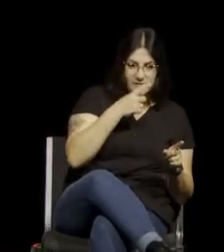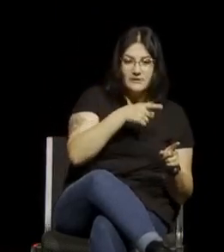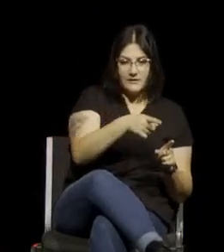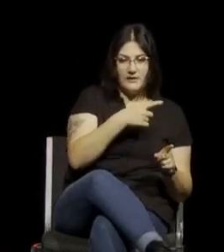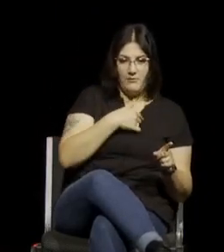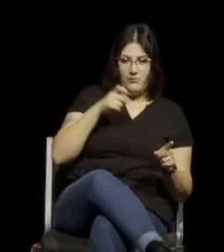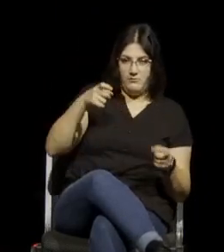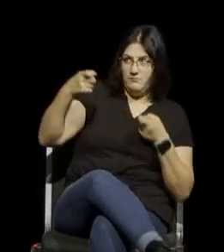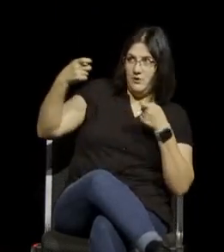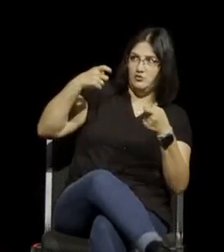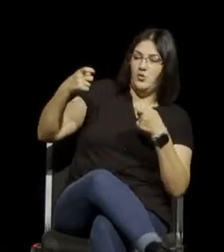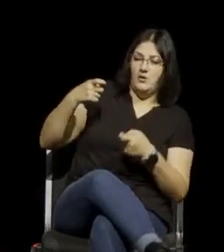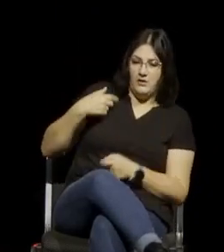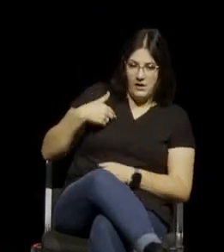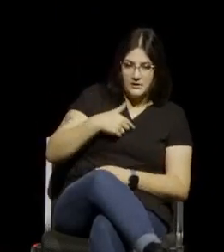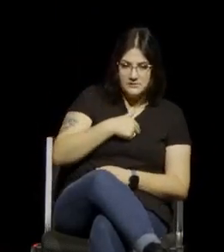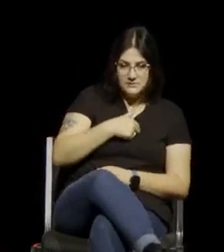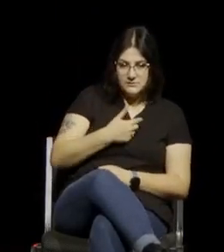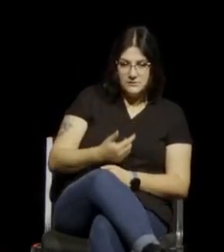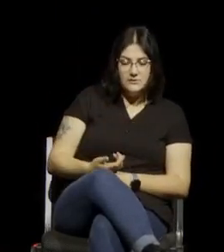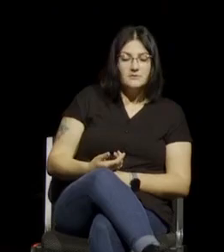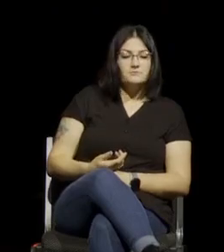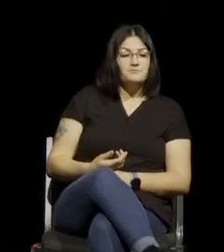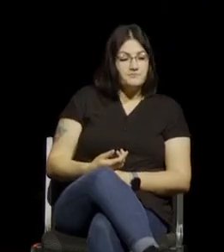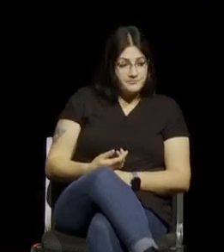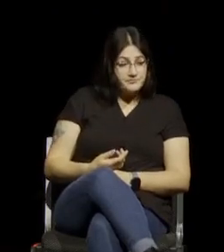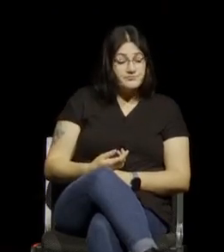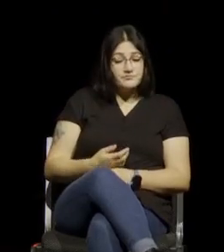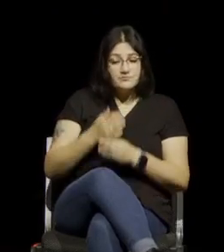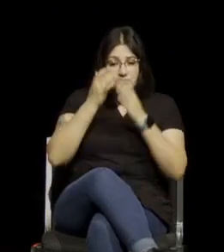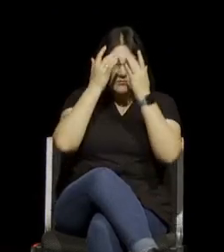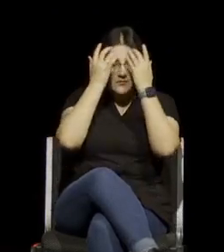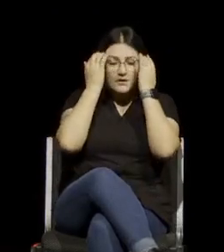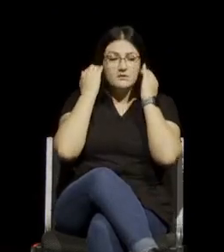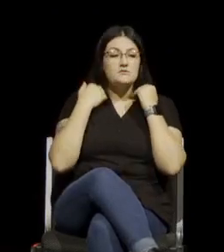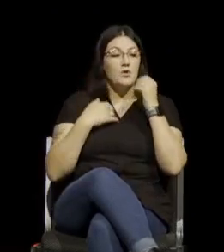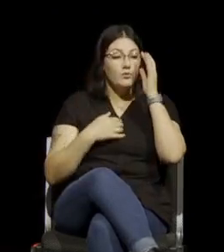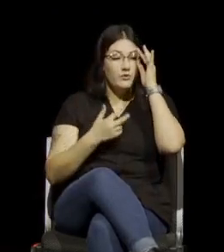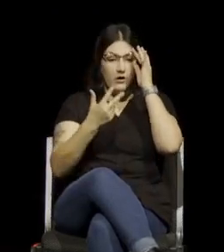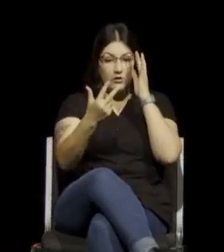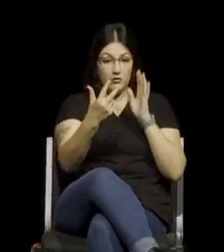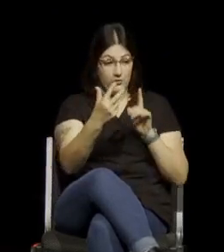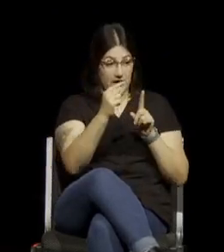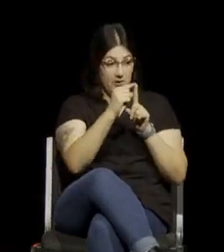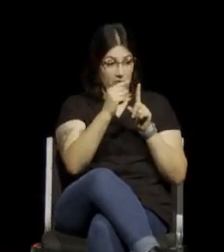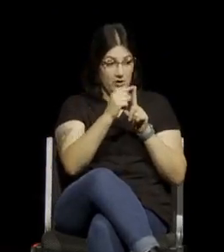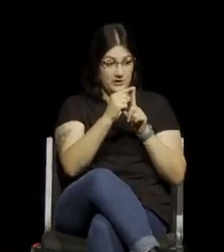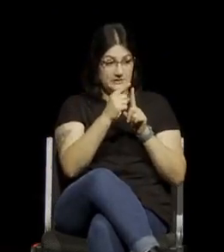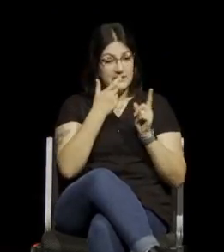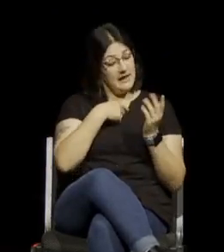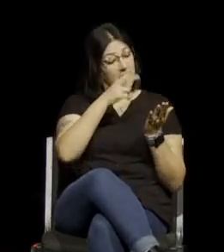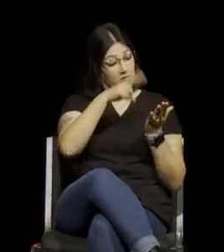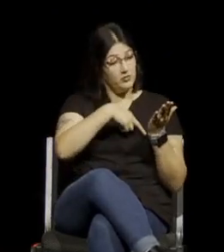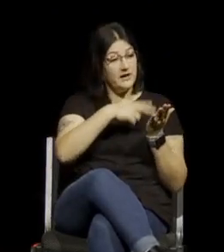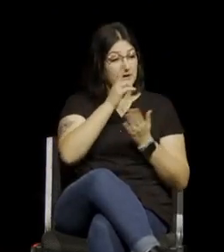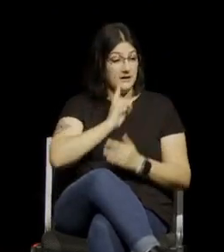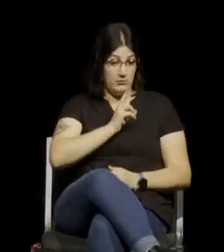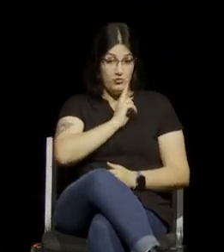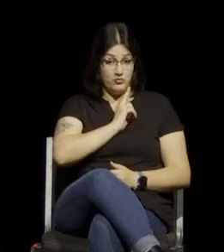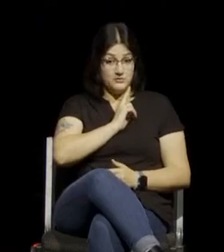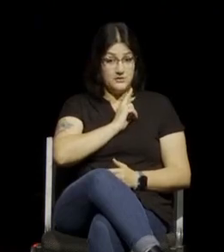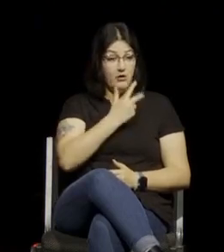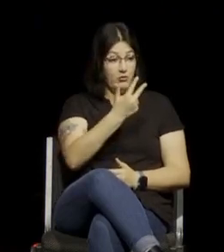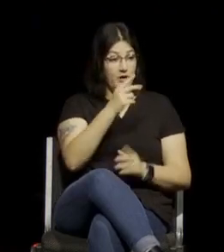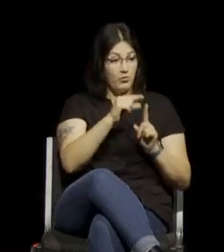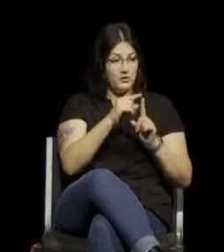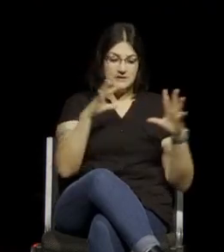were under the influence of and under the control of. And so, three words that sum up this entire book of Hebrews are